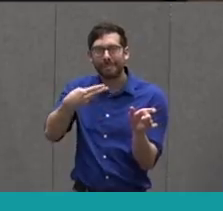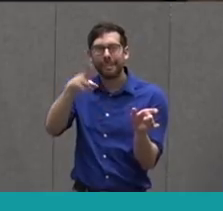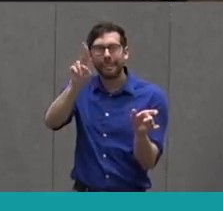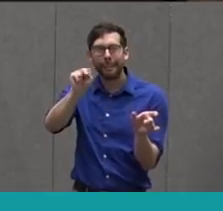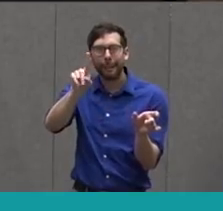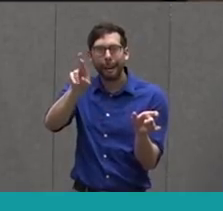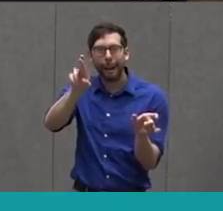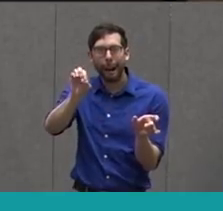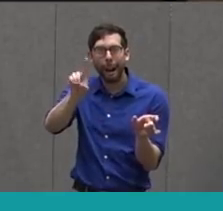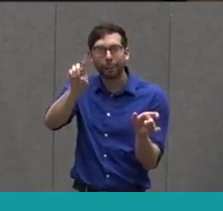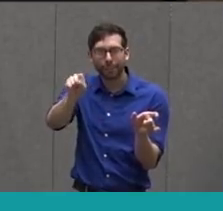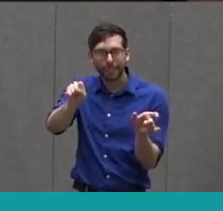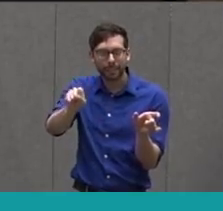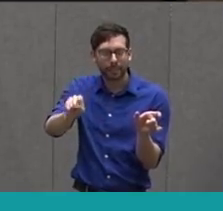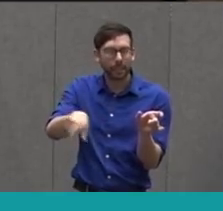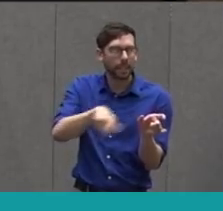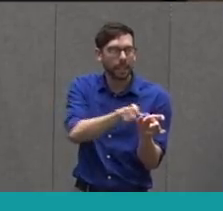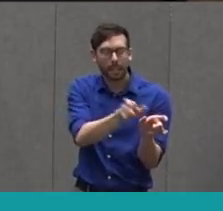What about our T?